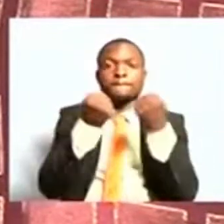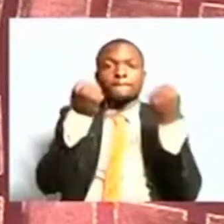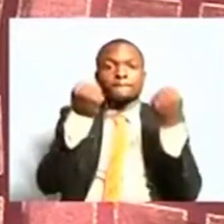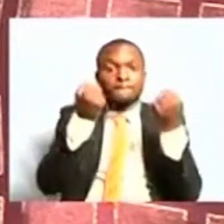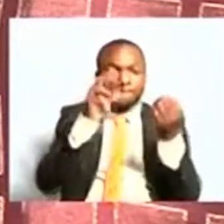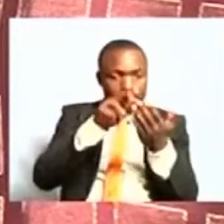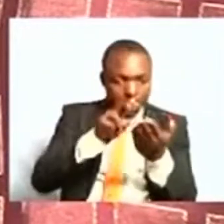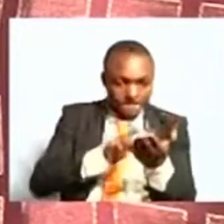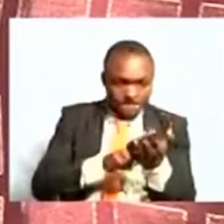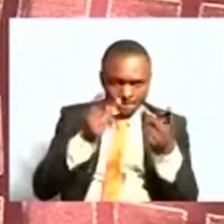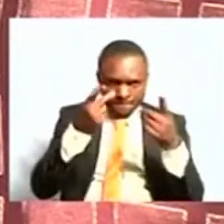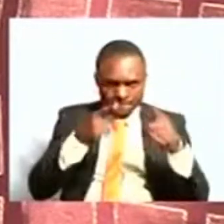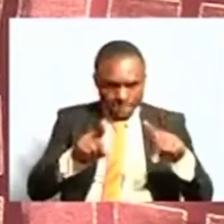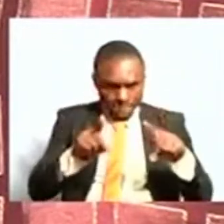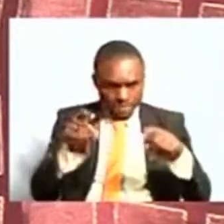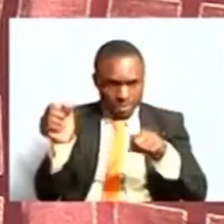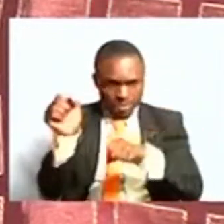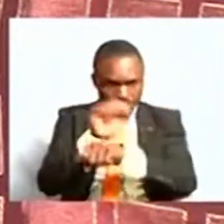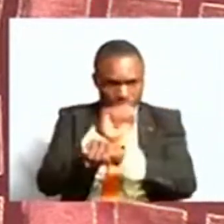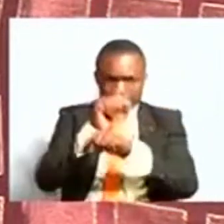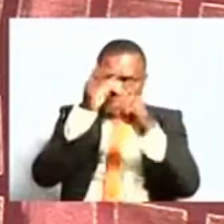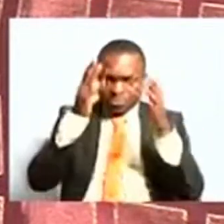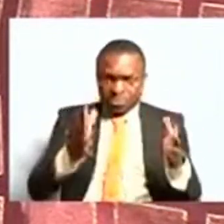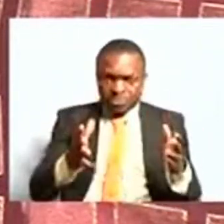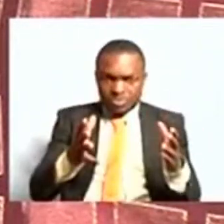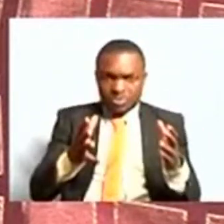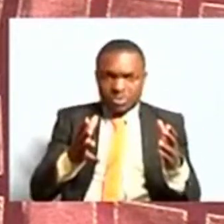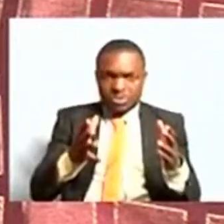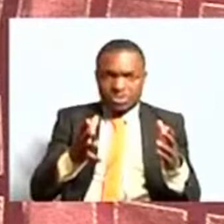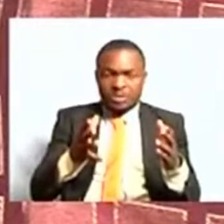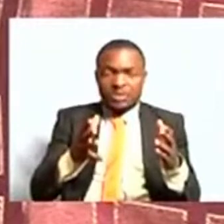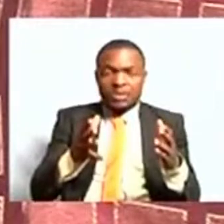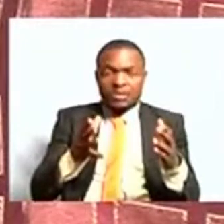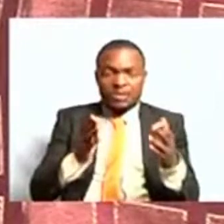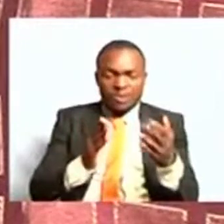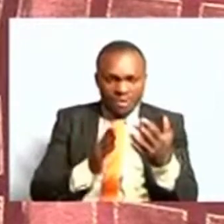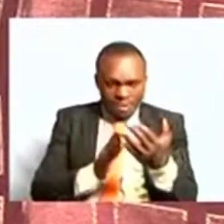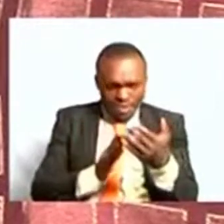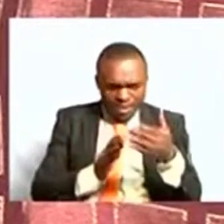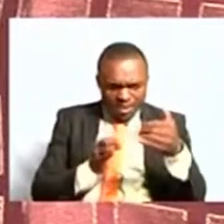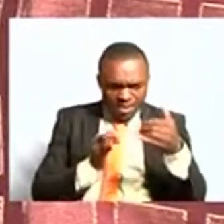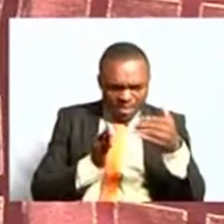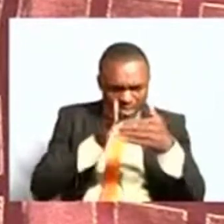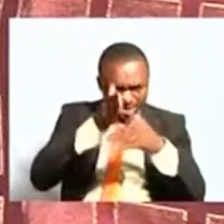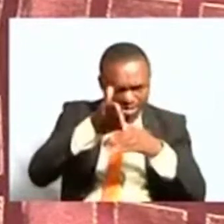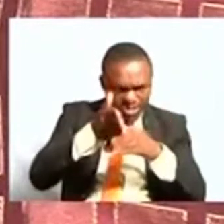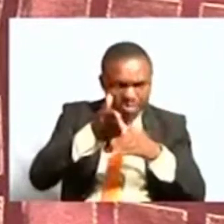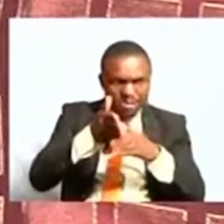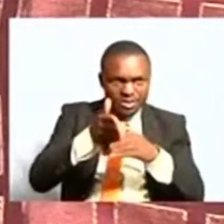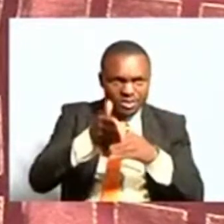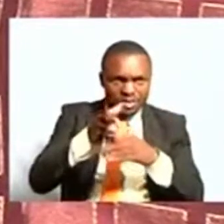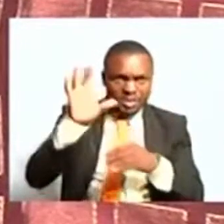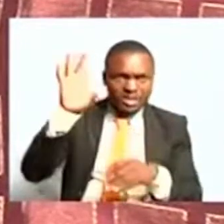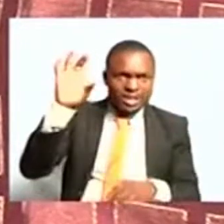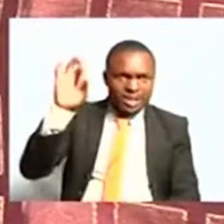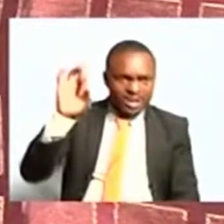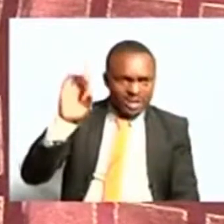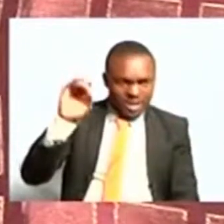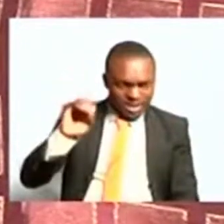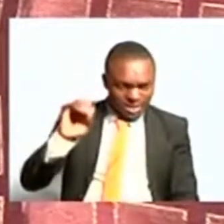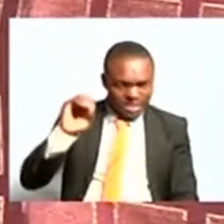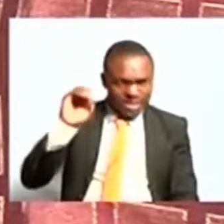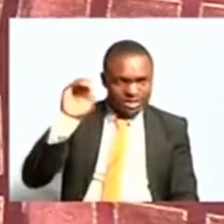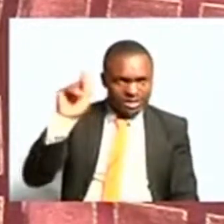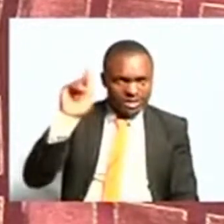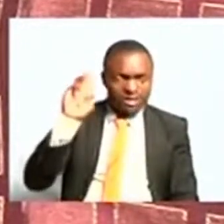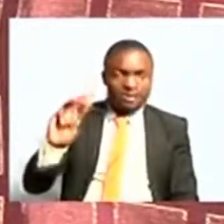recorded. So when a driver exceeds the posted limit, so if the limit is 80 kilometers and the driver decides